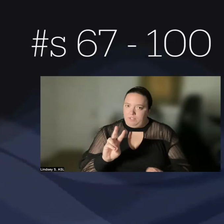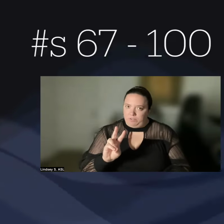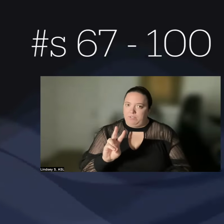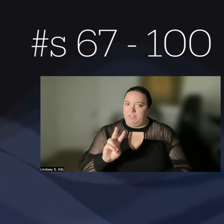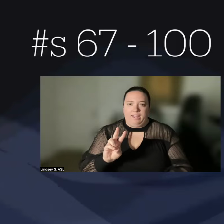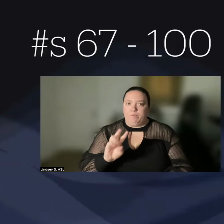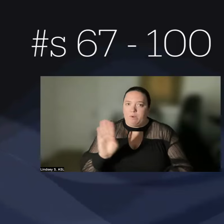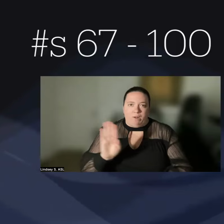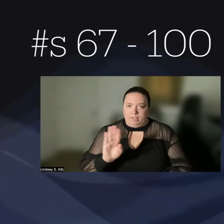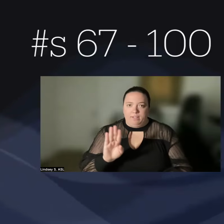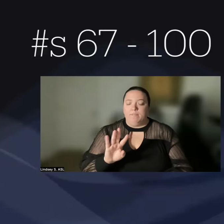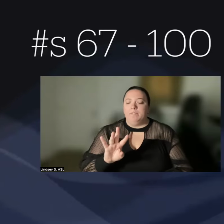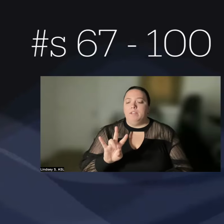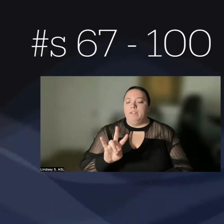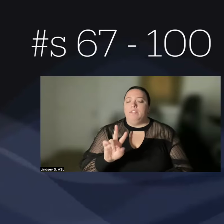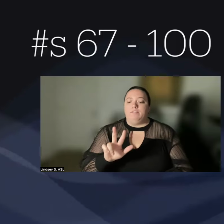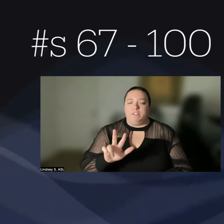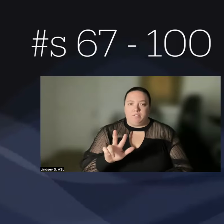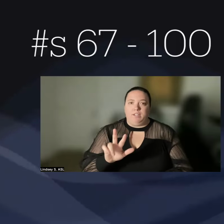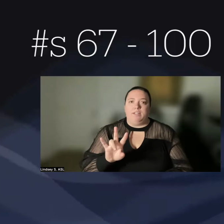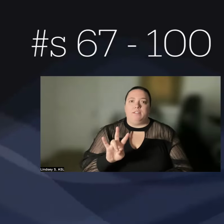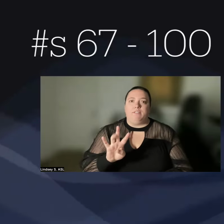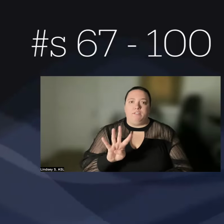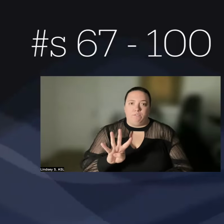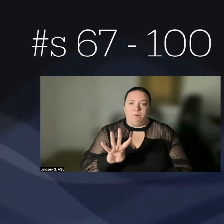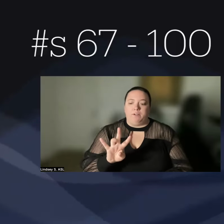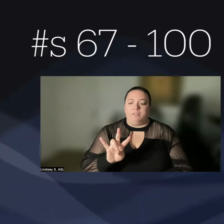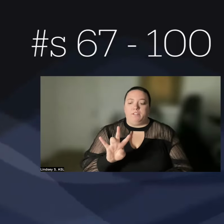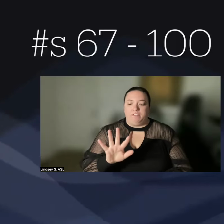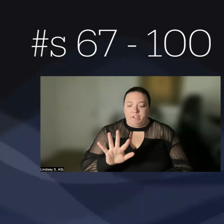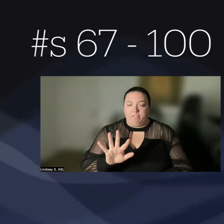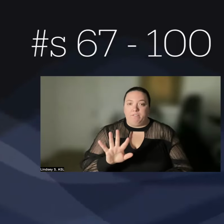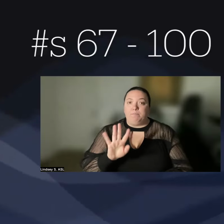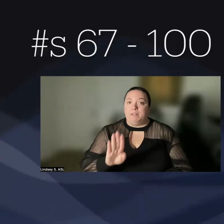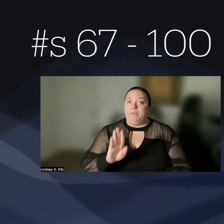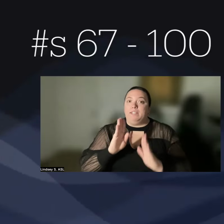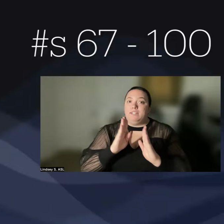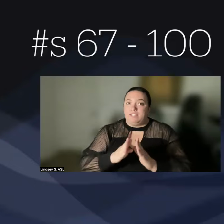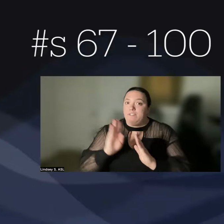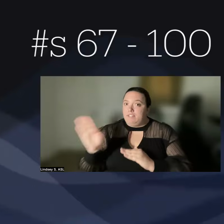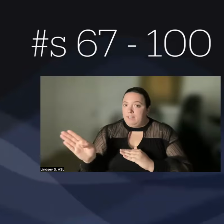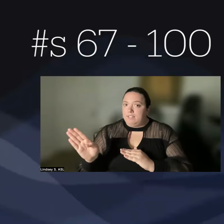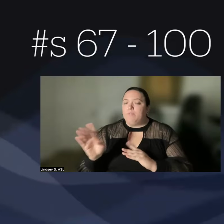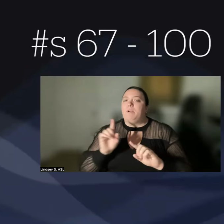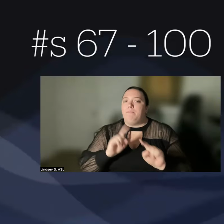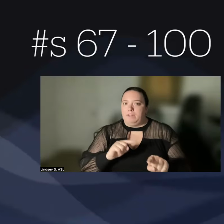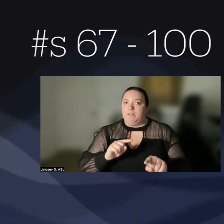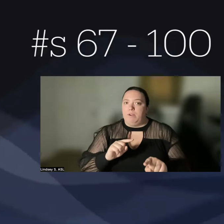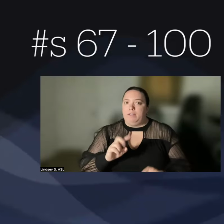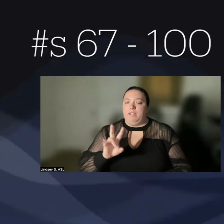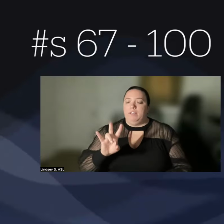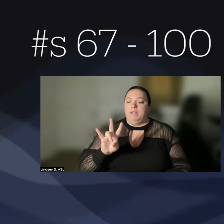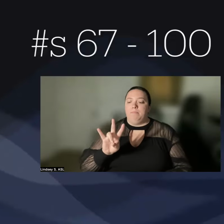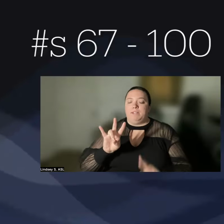72, neutral. Okay, we're not rocking. 73, 74, 75. But then when we get to 76, we go back